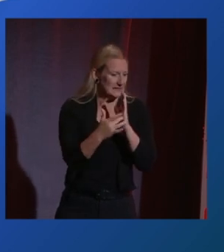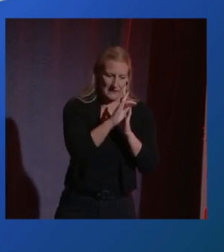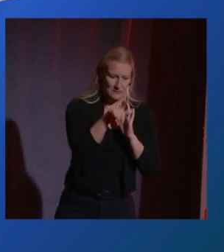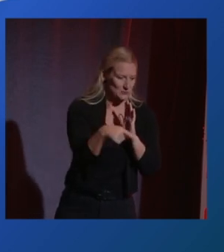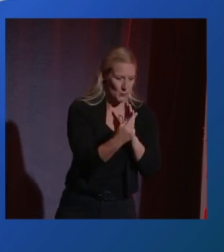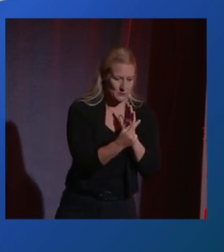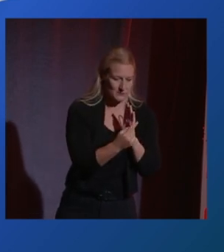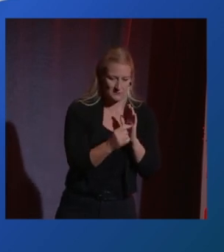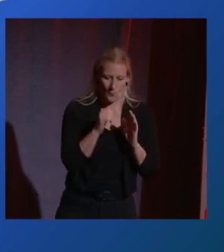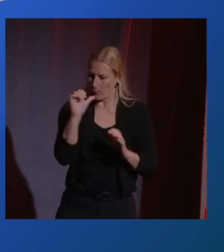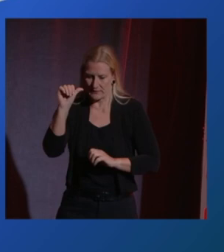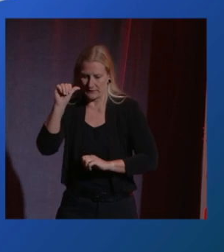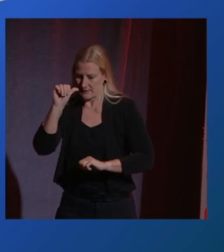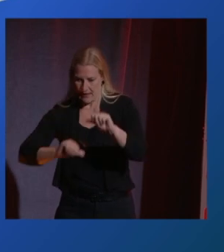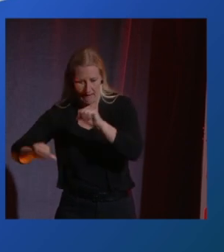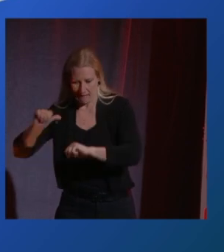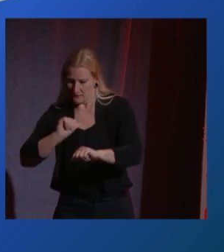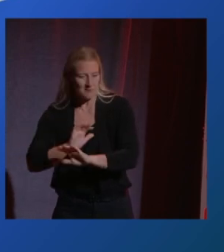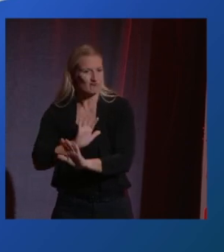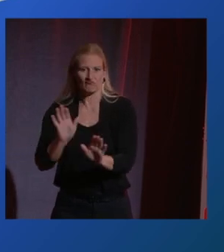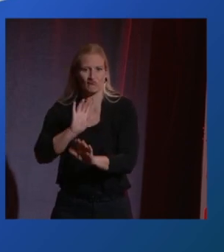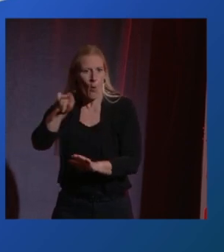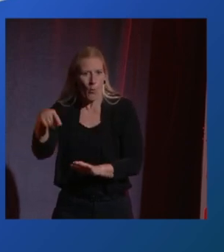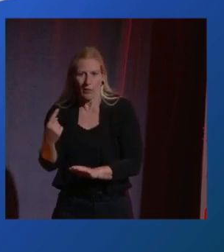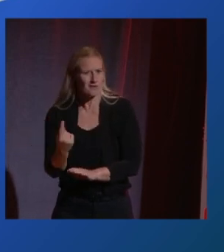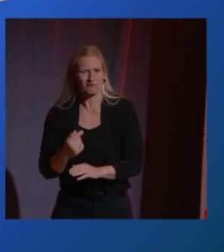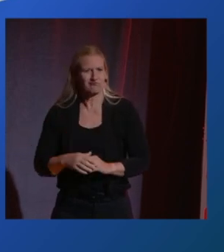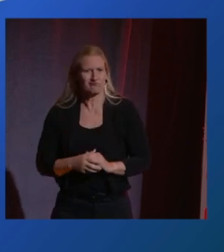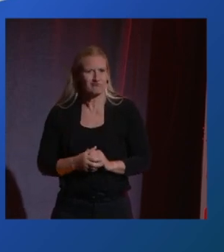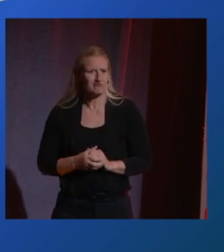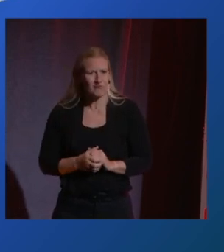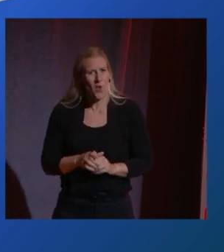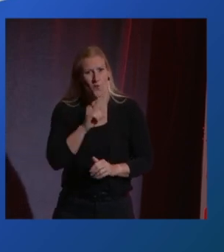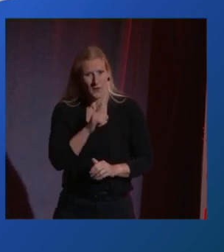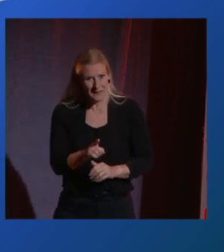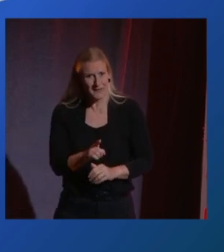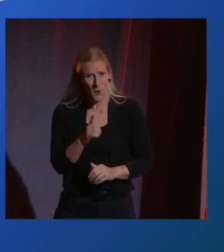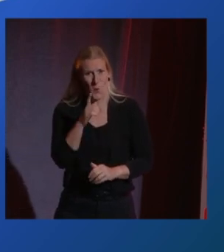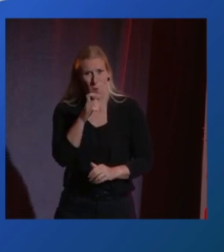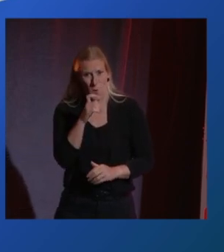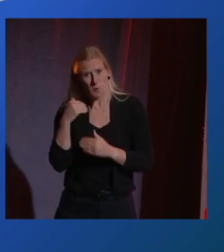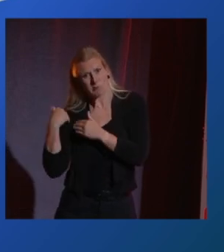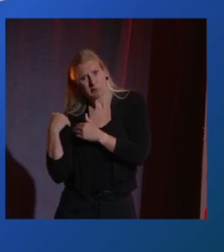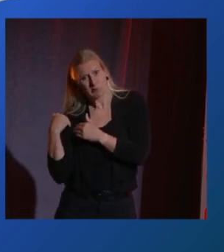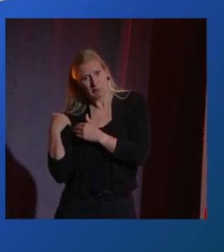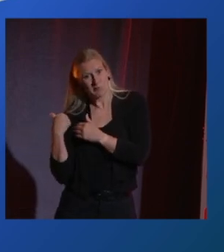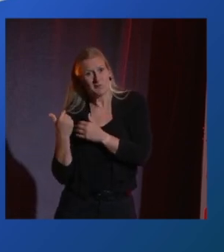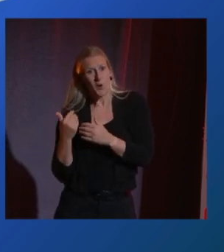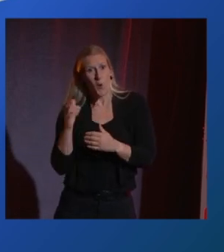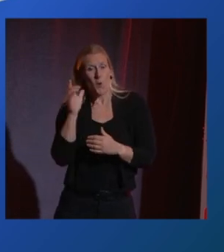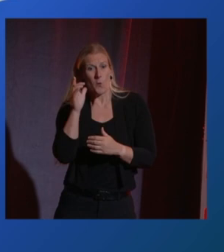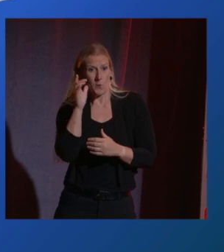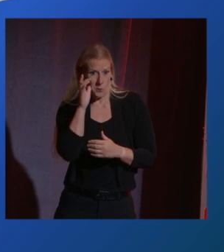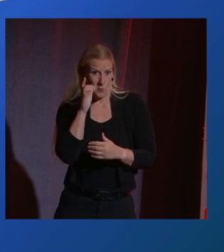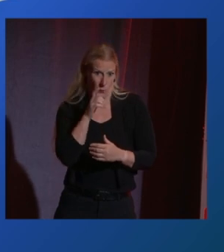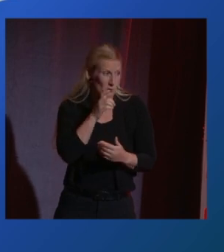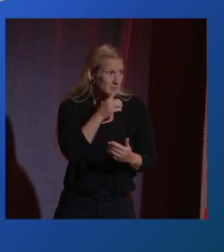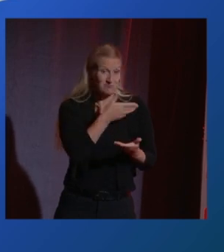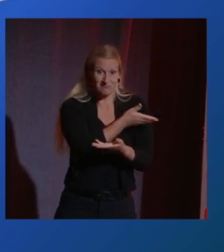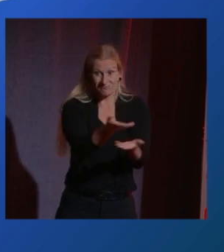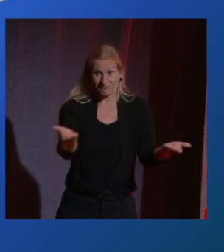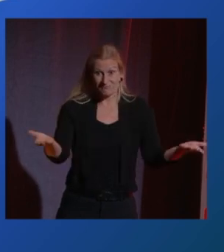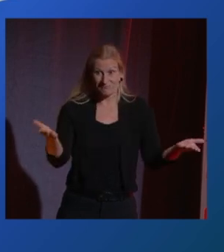either uh it's going to actually be up to individuals who have the intention and the